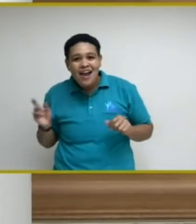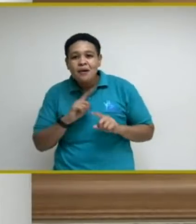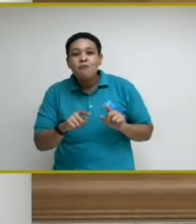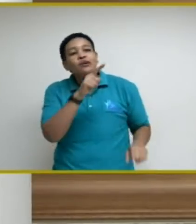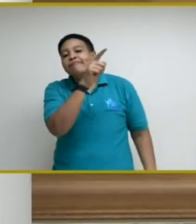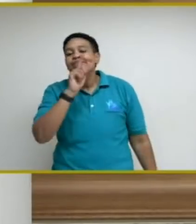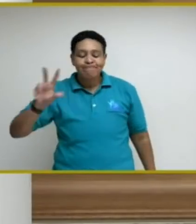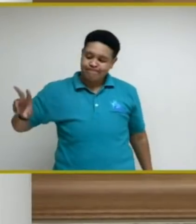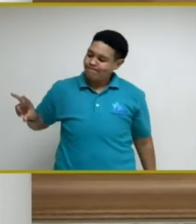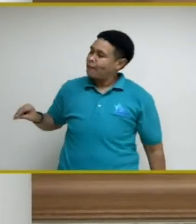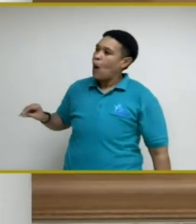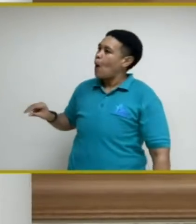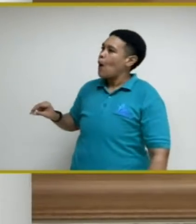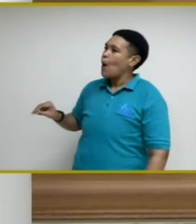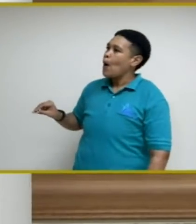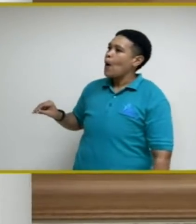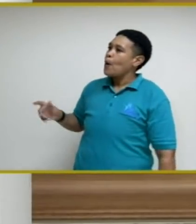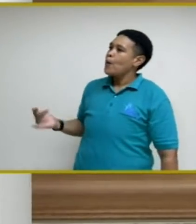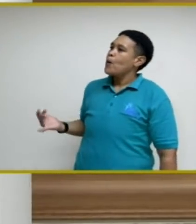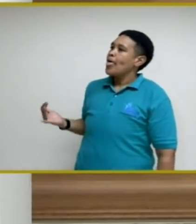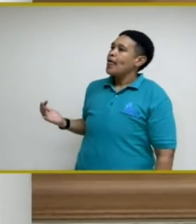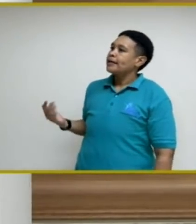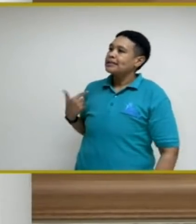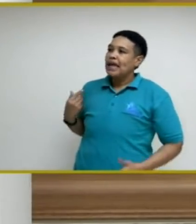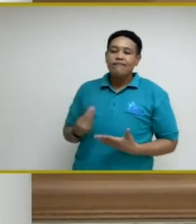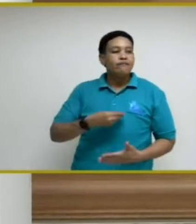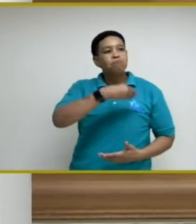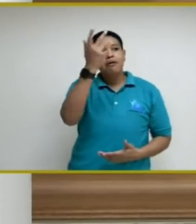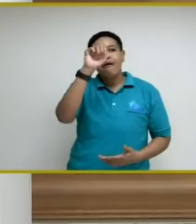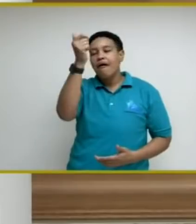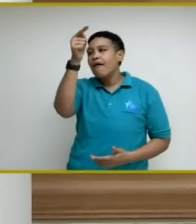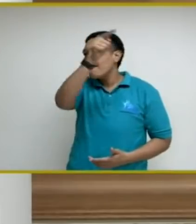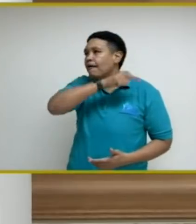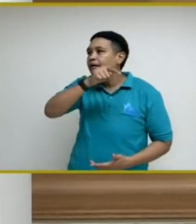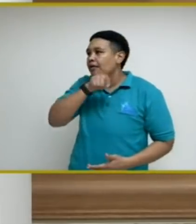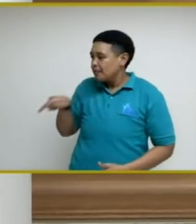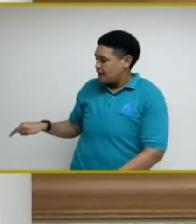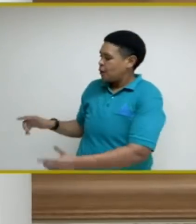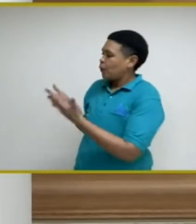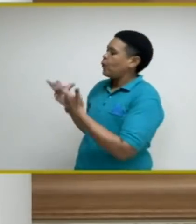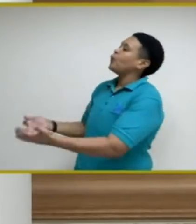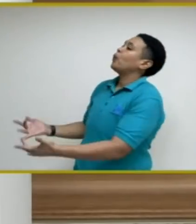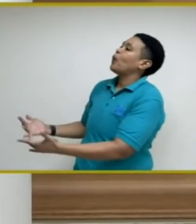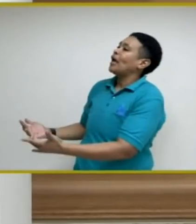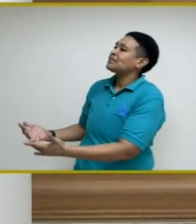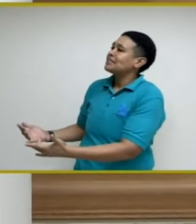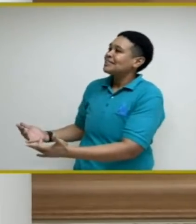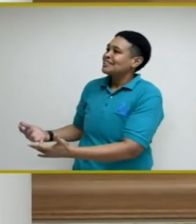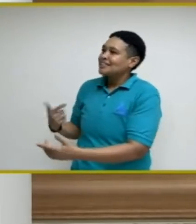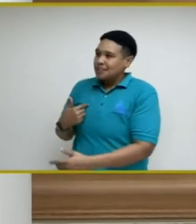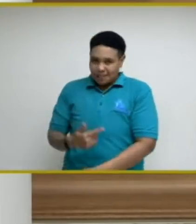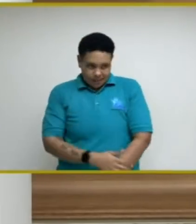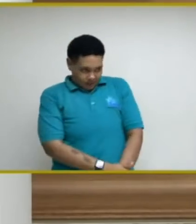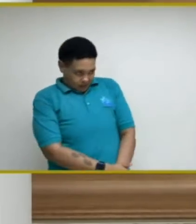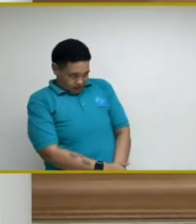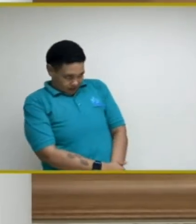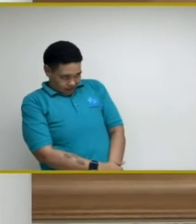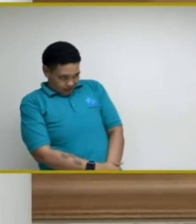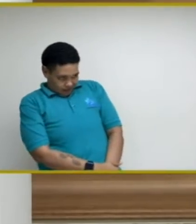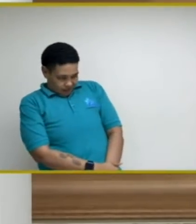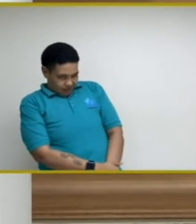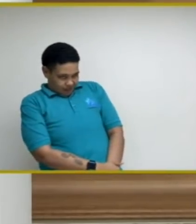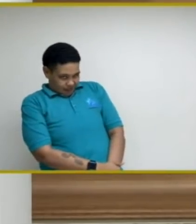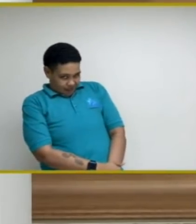available. And the way to access that particular brand is through the channels that are now